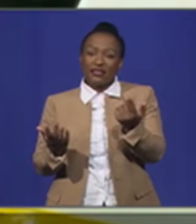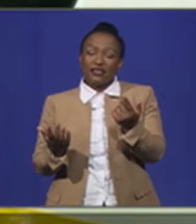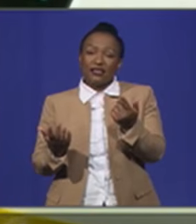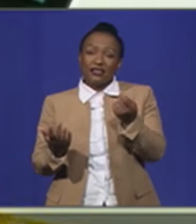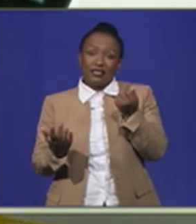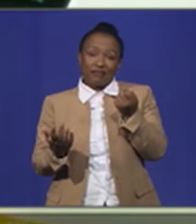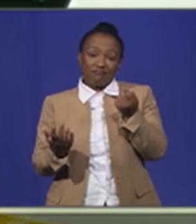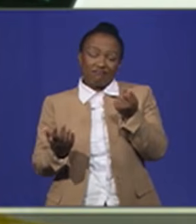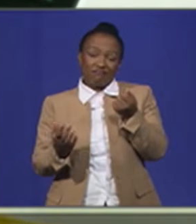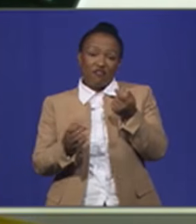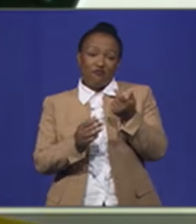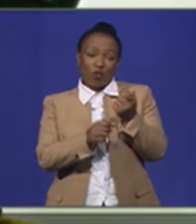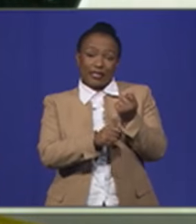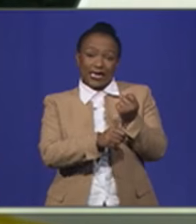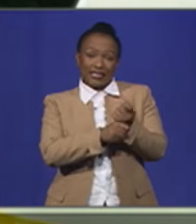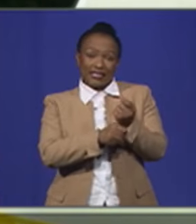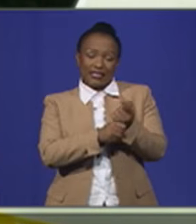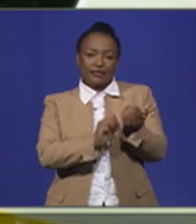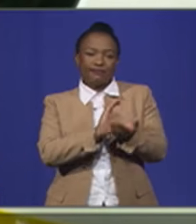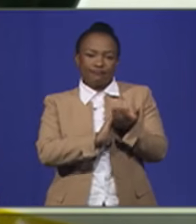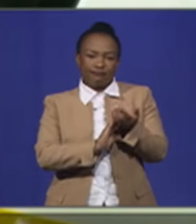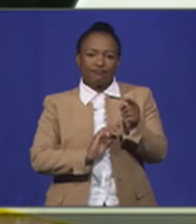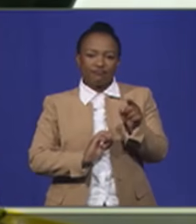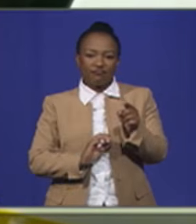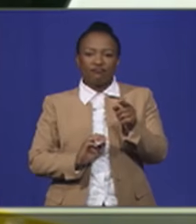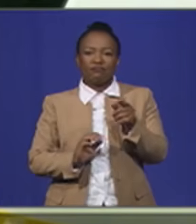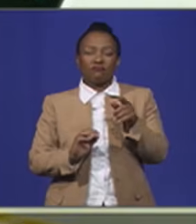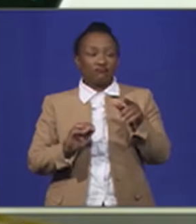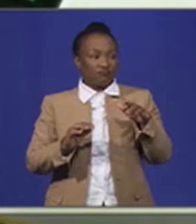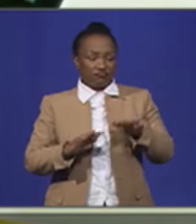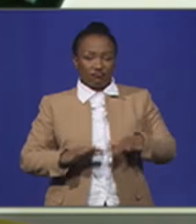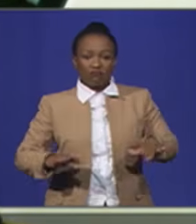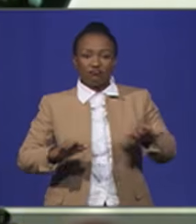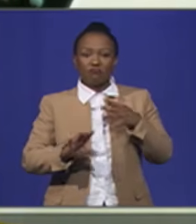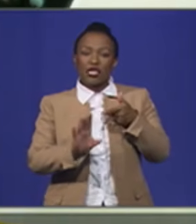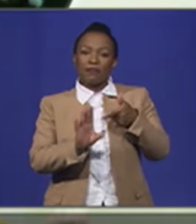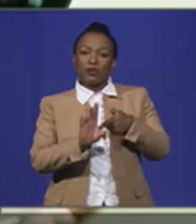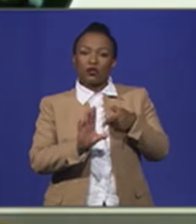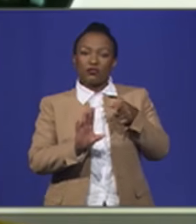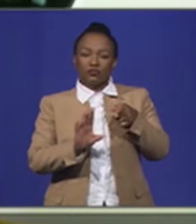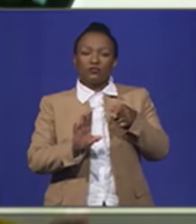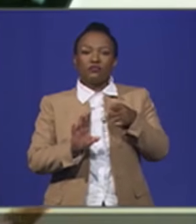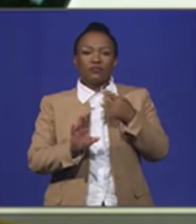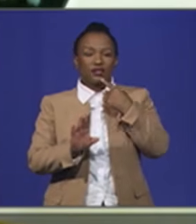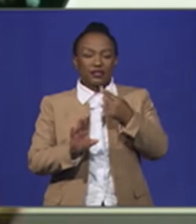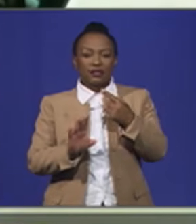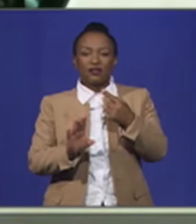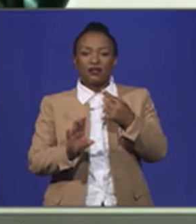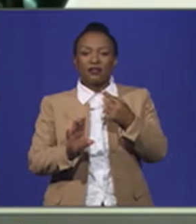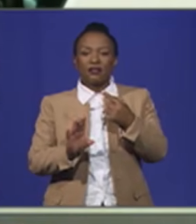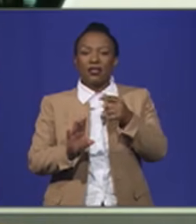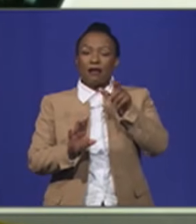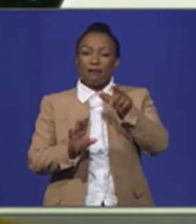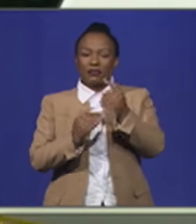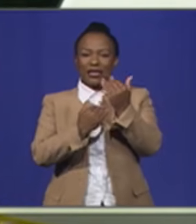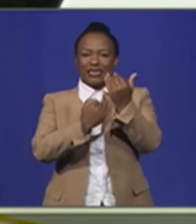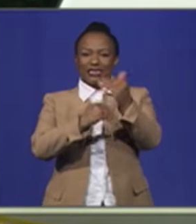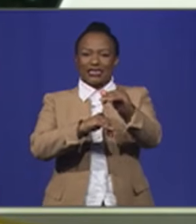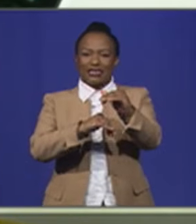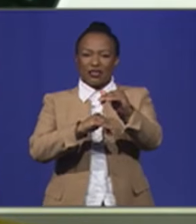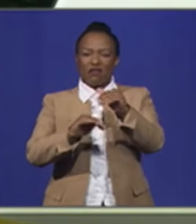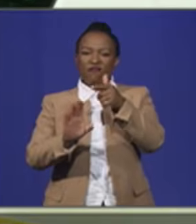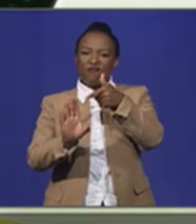oketsa tlhwatlhwa ya tekesi re ile ga bua le ba diteišene tsa petrolo ba ba tlhalosang gore ntse ba tsweletse go emisa seelo se modirisi a ka se rekang